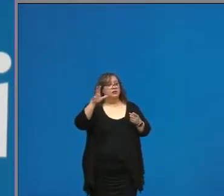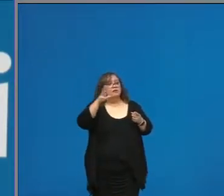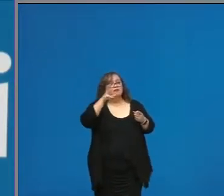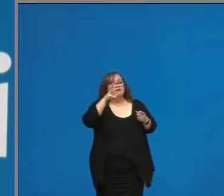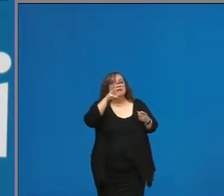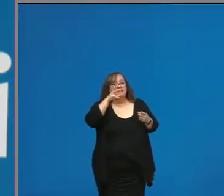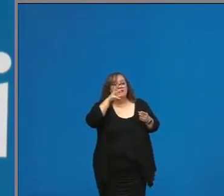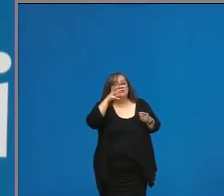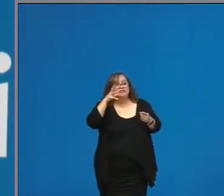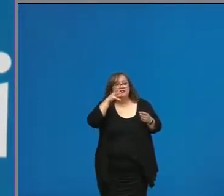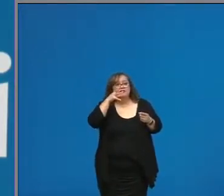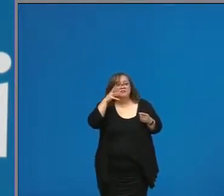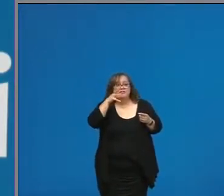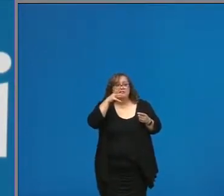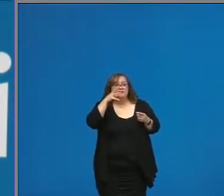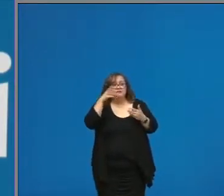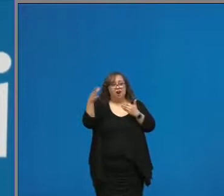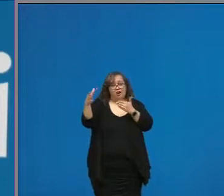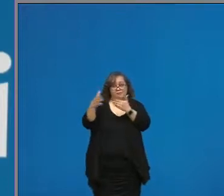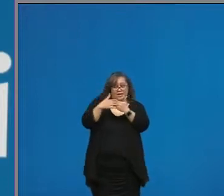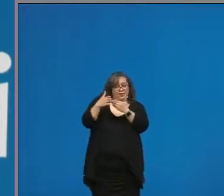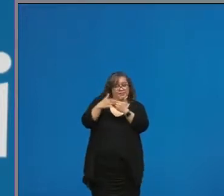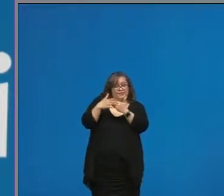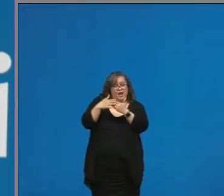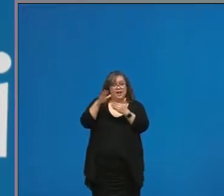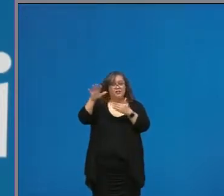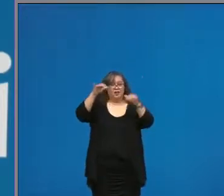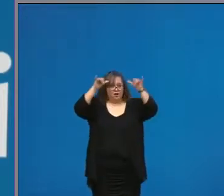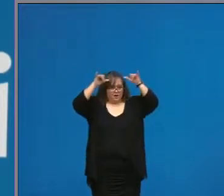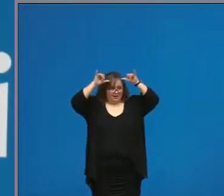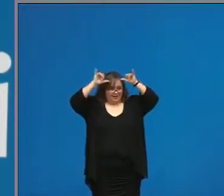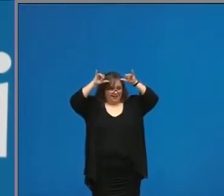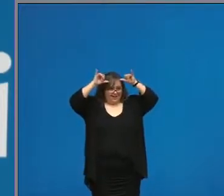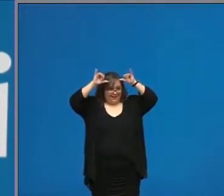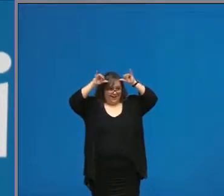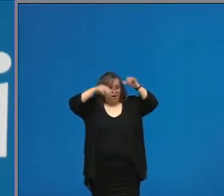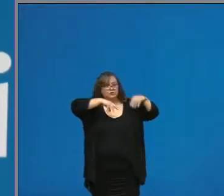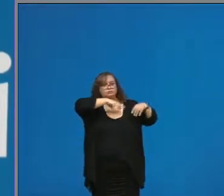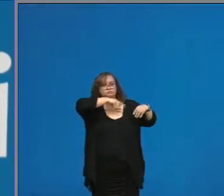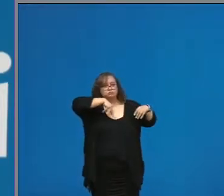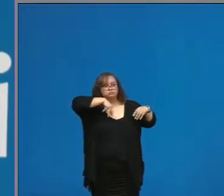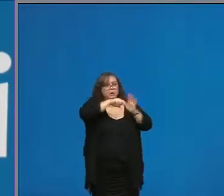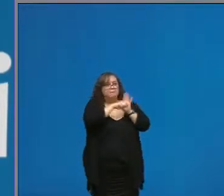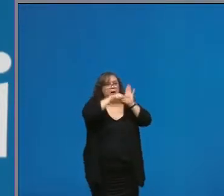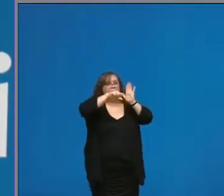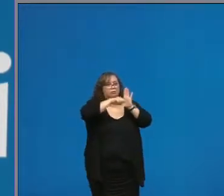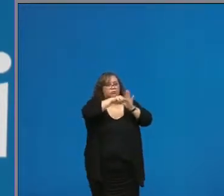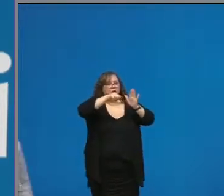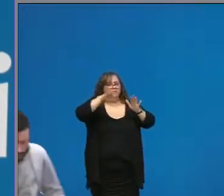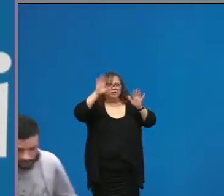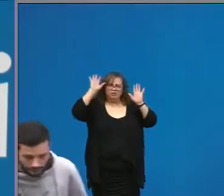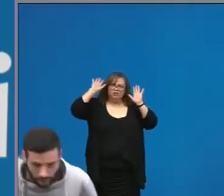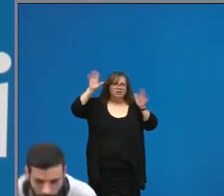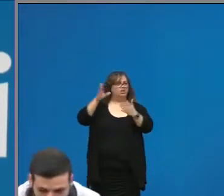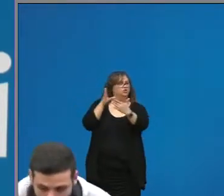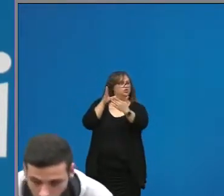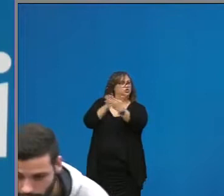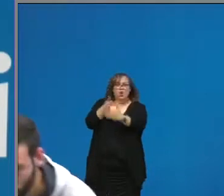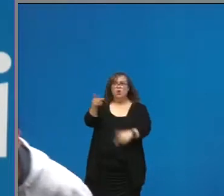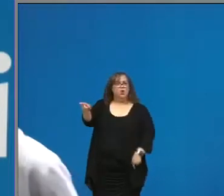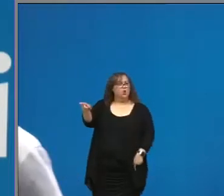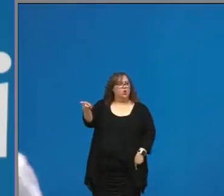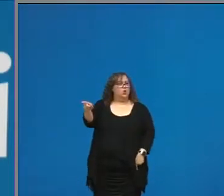was too disturbing to them. They couldn't sleep at night. So they lost that lawsuit, unfortunately. But it's a very interesting